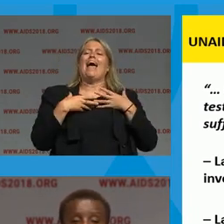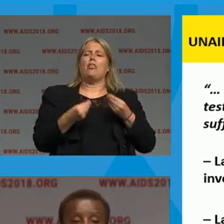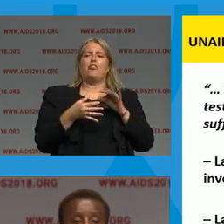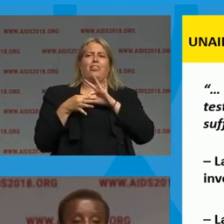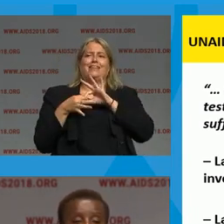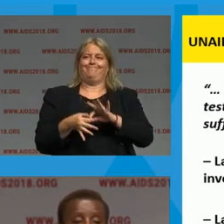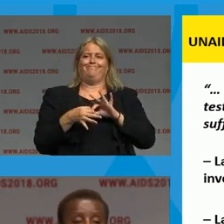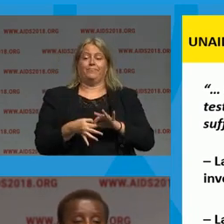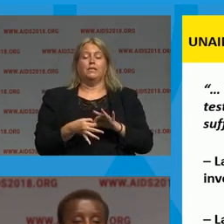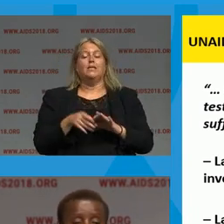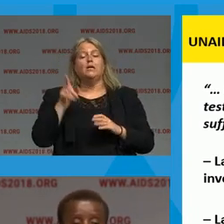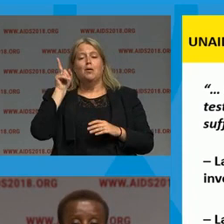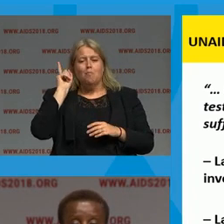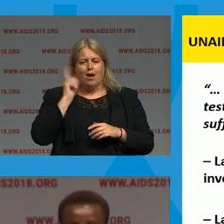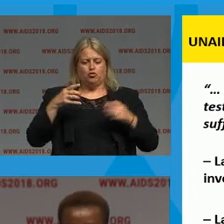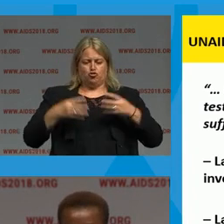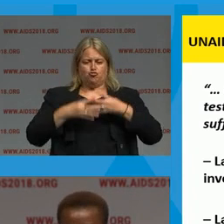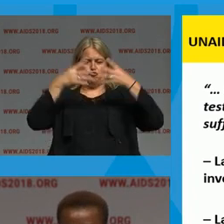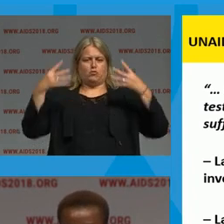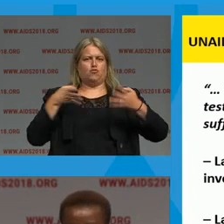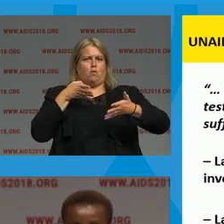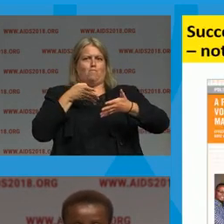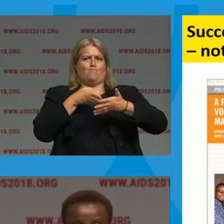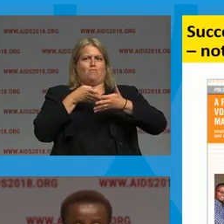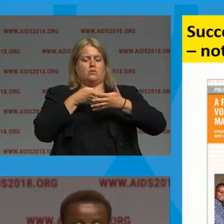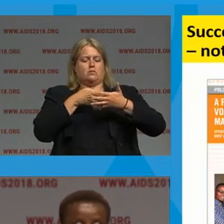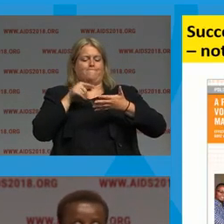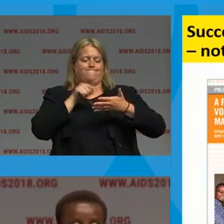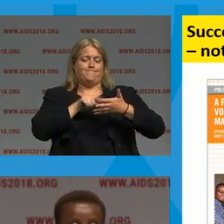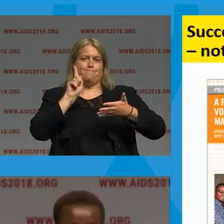must address the structural barriers if we are going to get